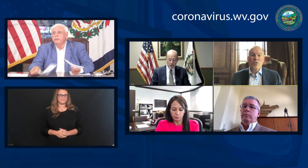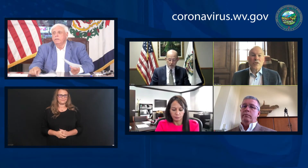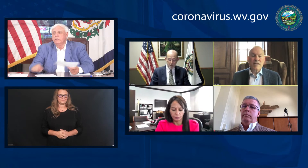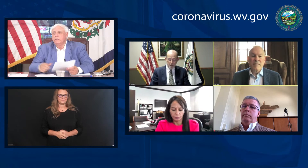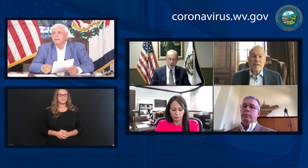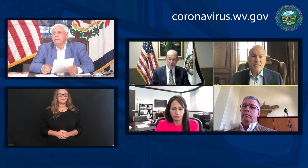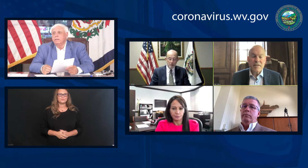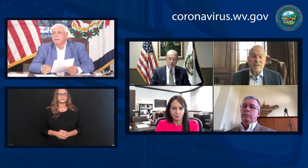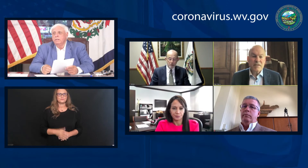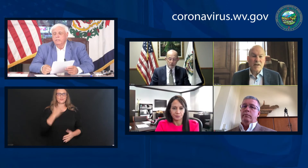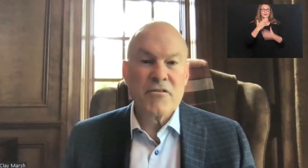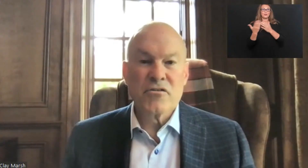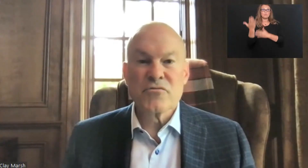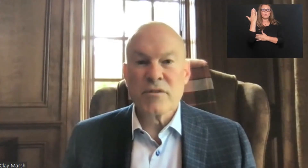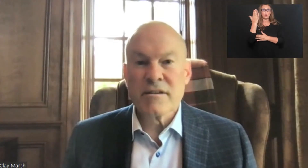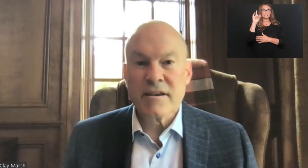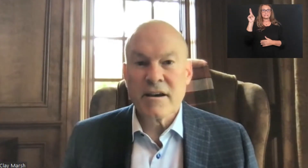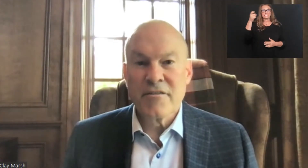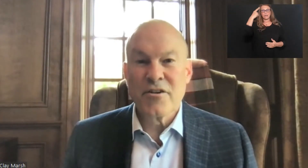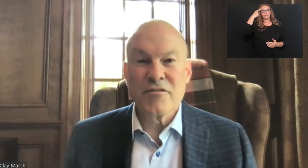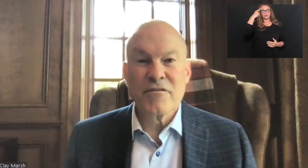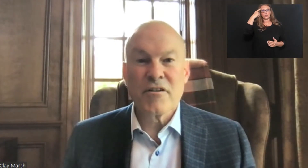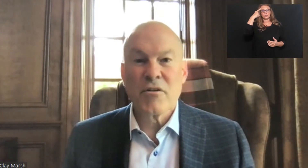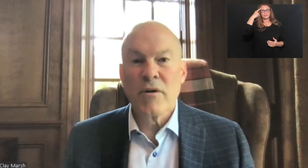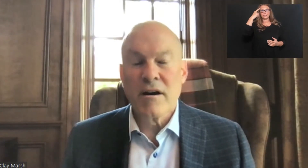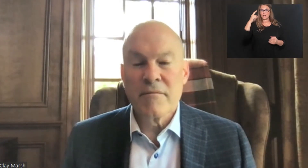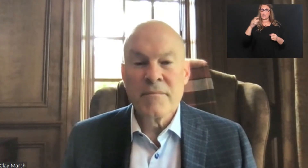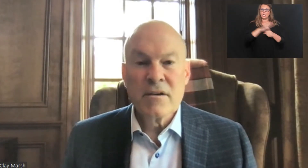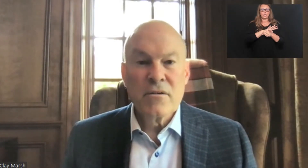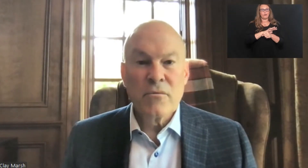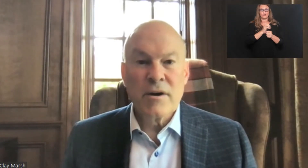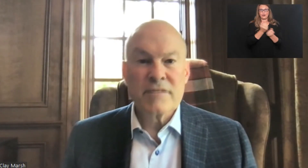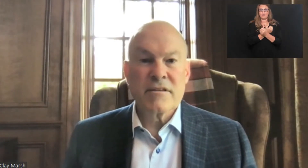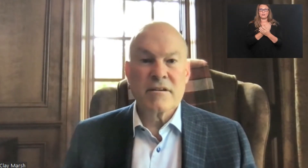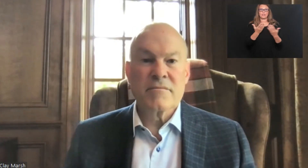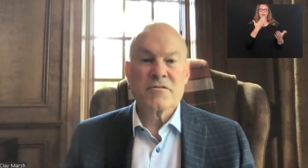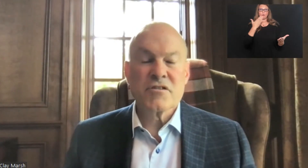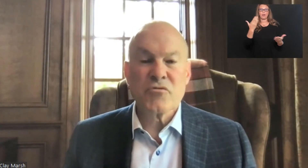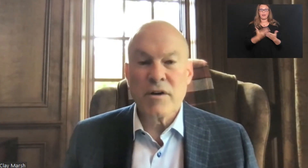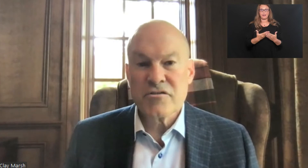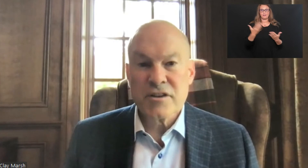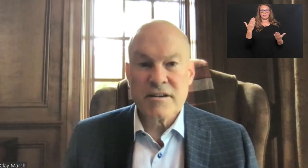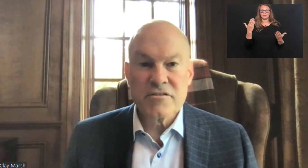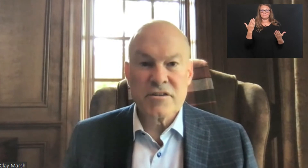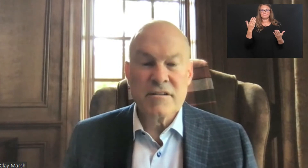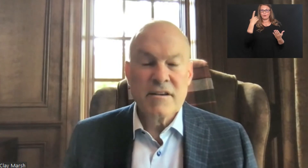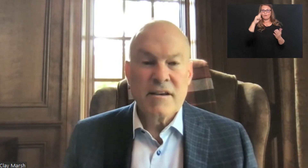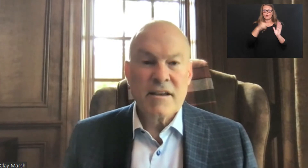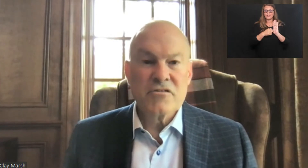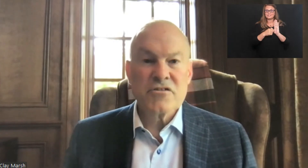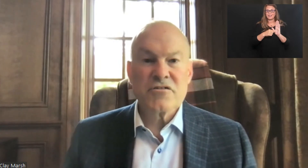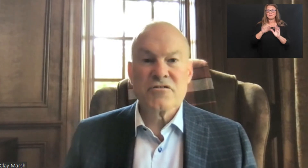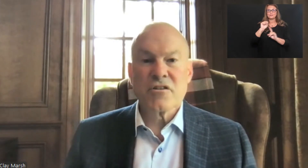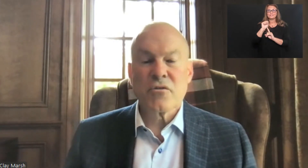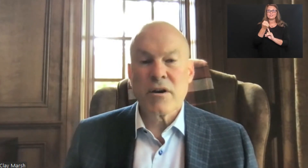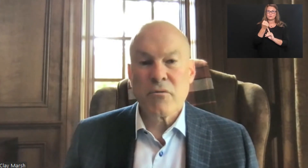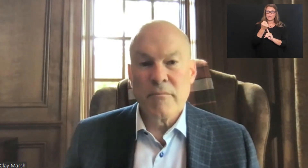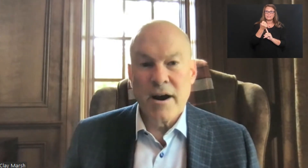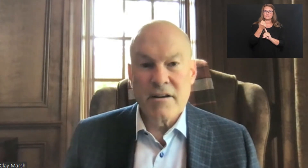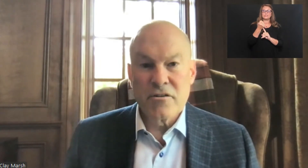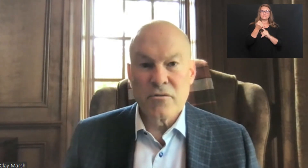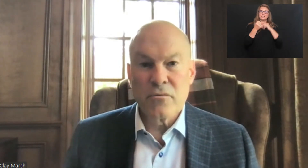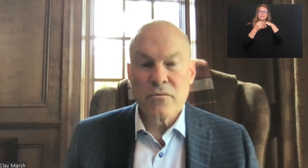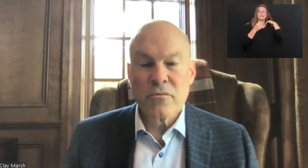Well, good morning. I think the governor's really covered very well what the situation is. And just as a